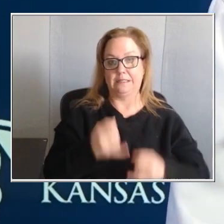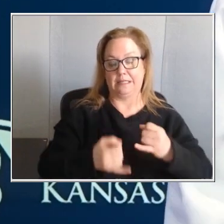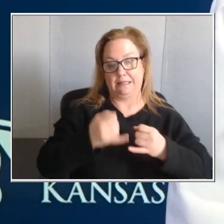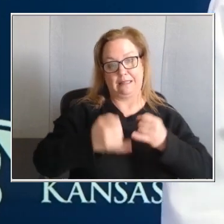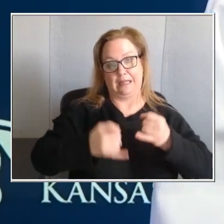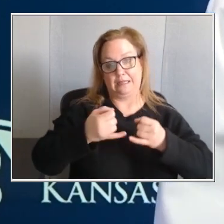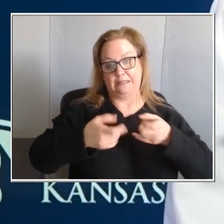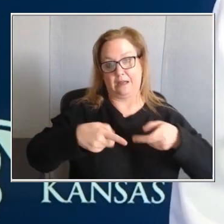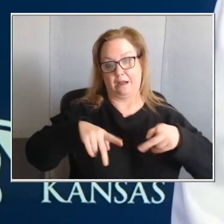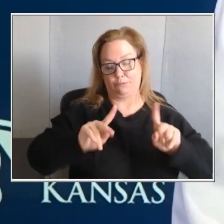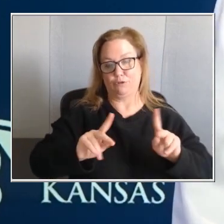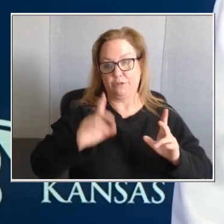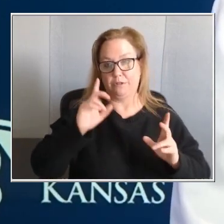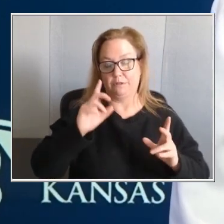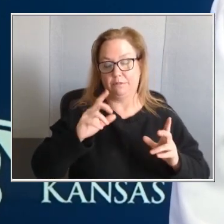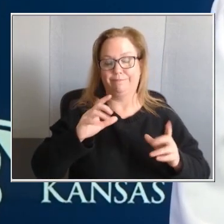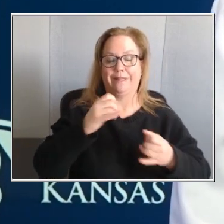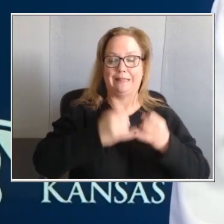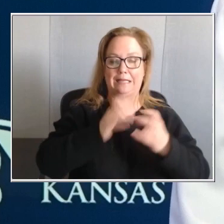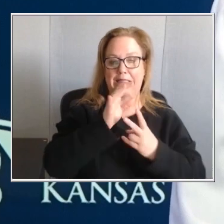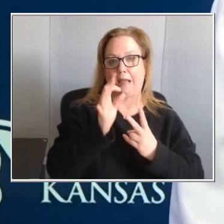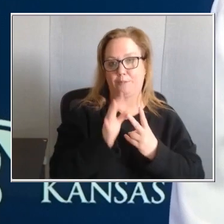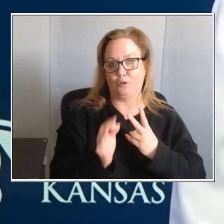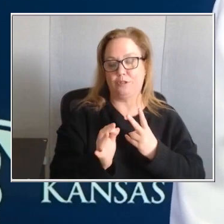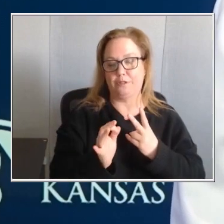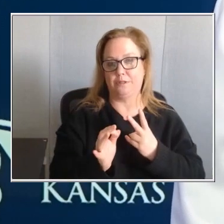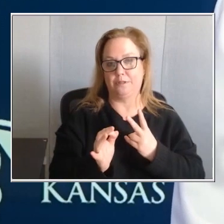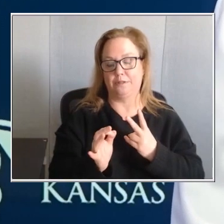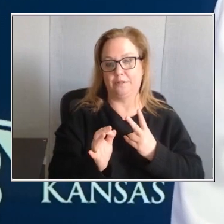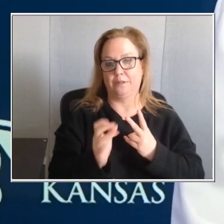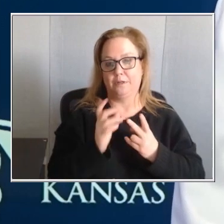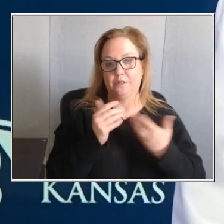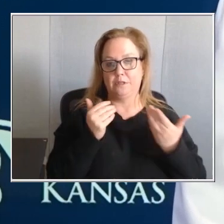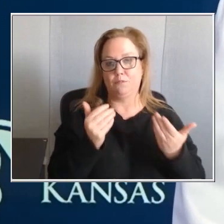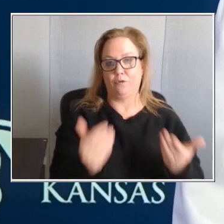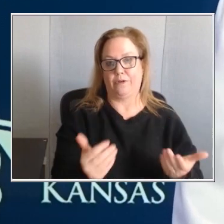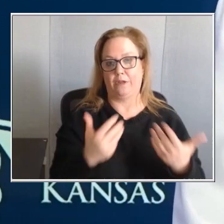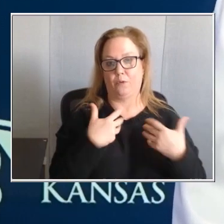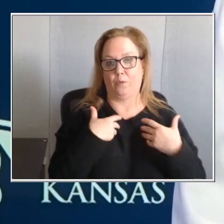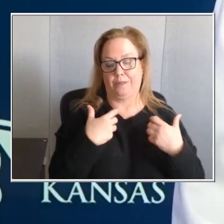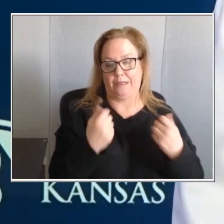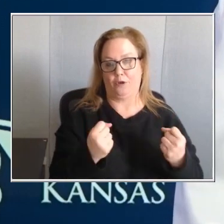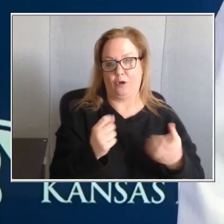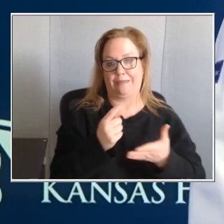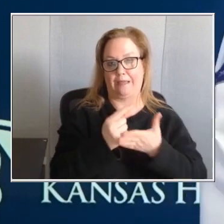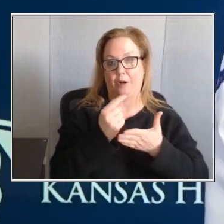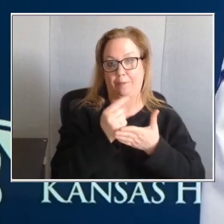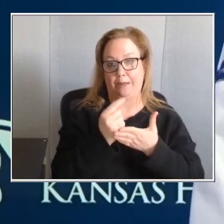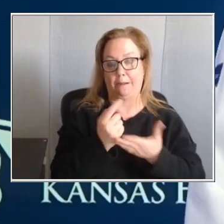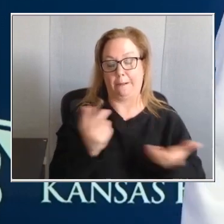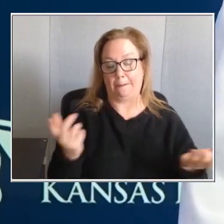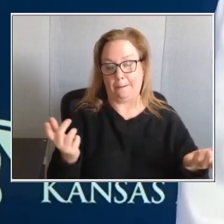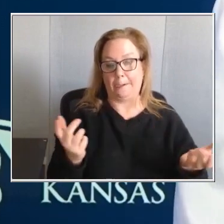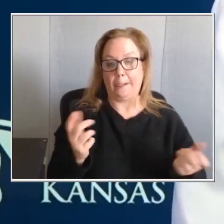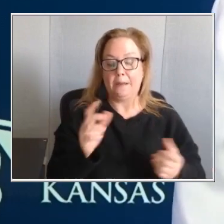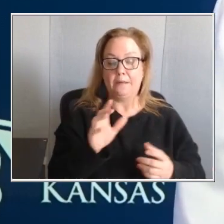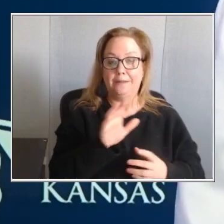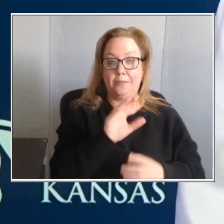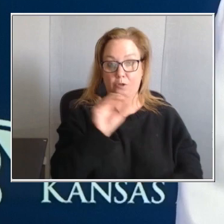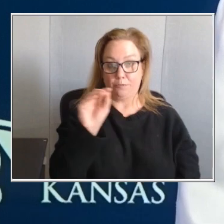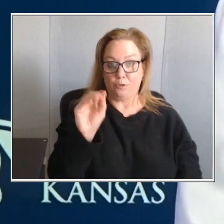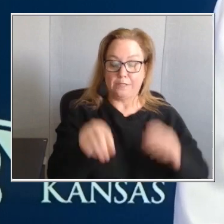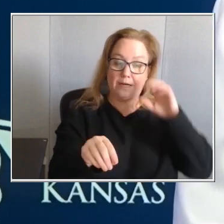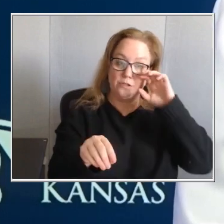gap measure for us to move forward with a potentially curative therapy. So those percentages are